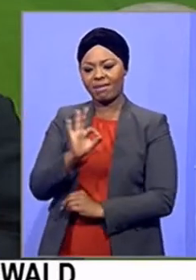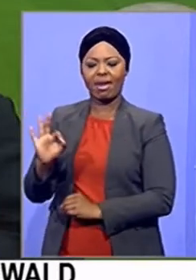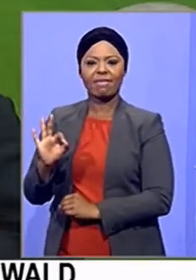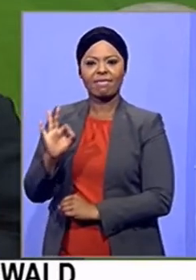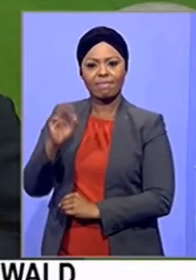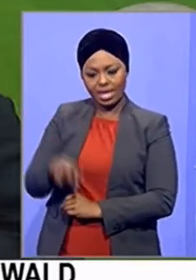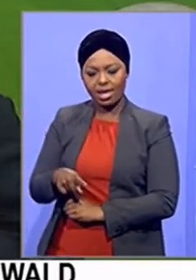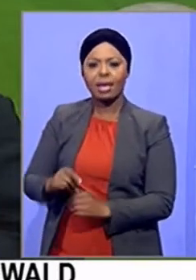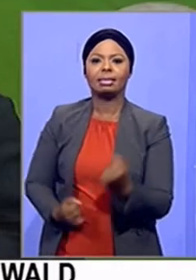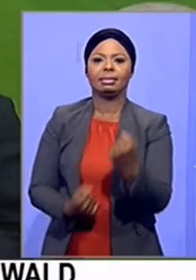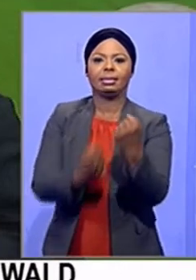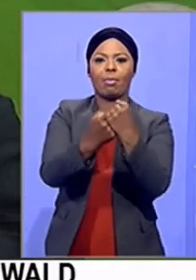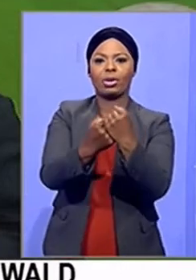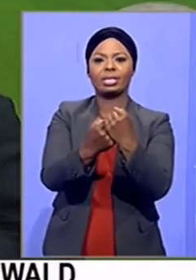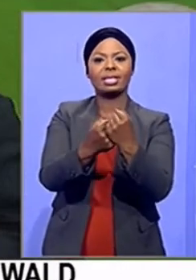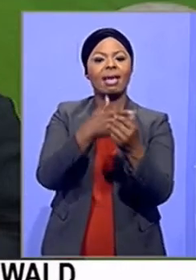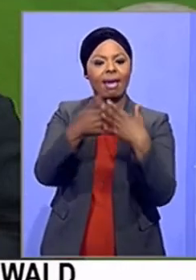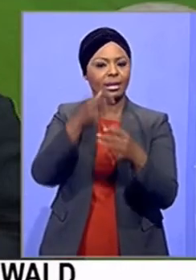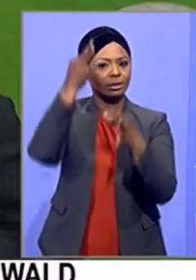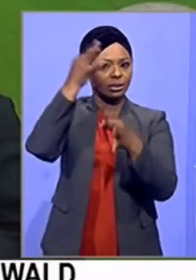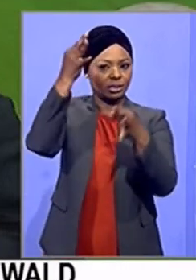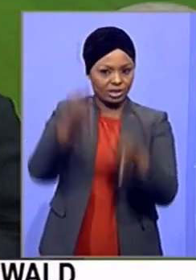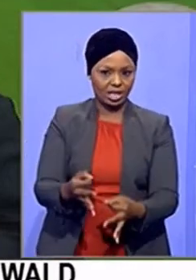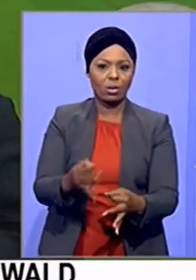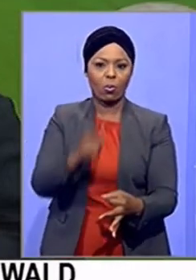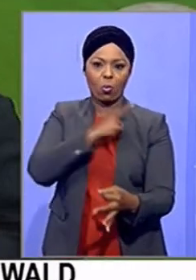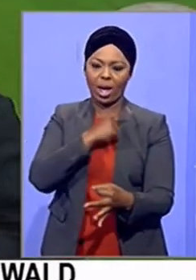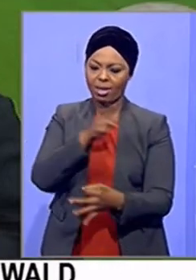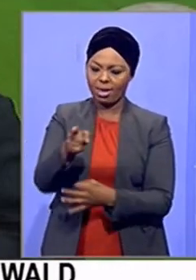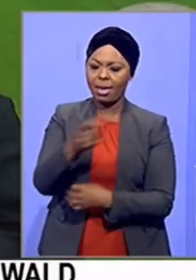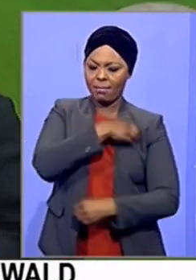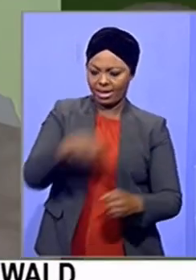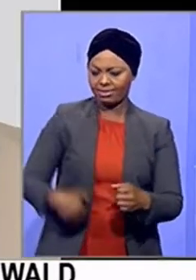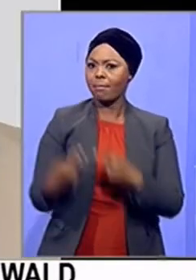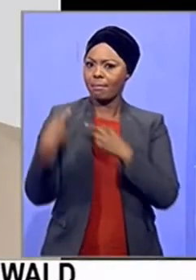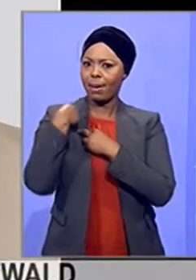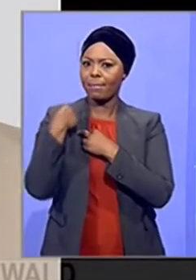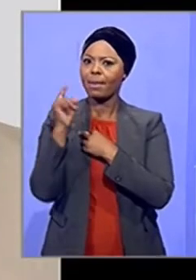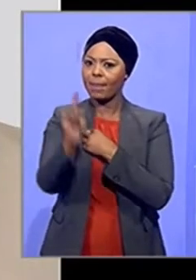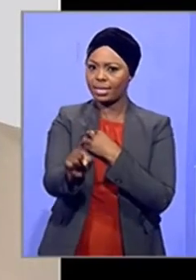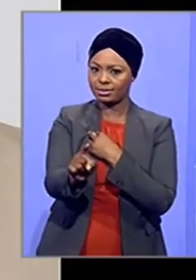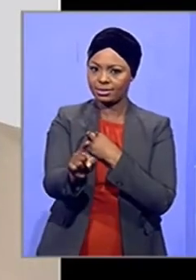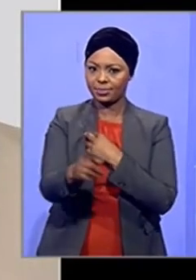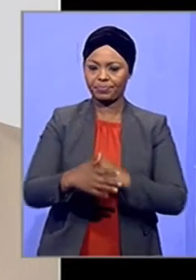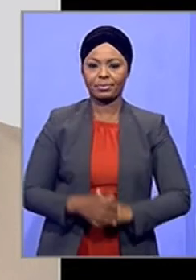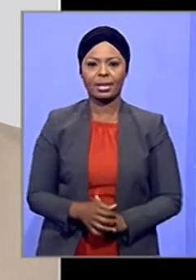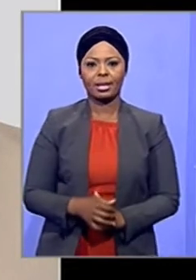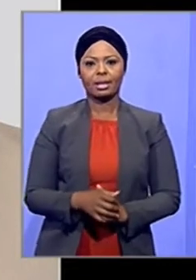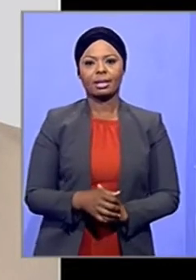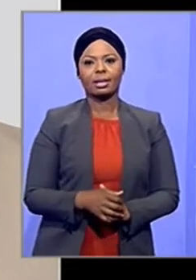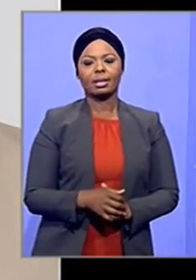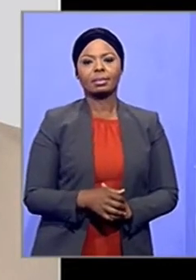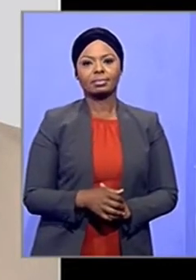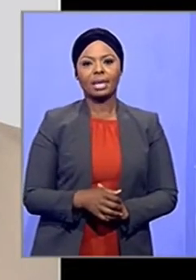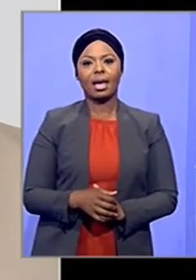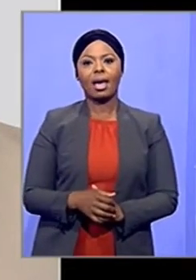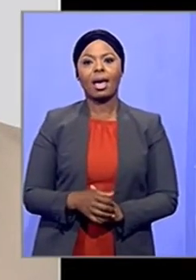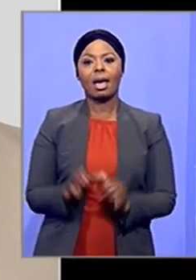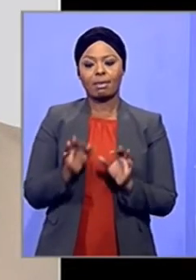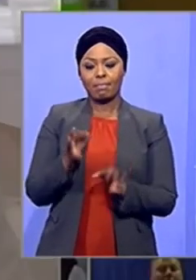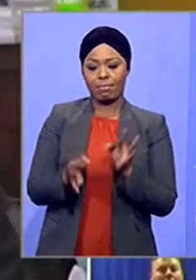of accountability from the President and the Executive. Lekoko la Patricia Dilila Good la